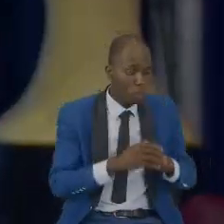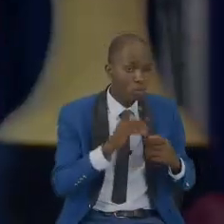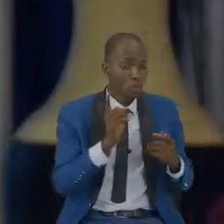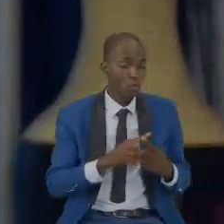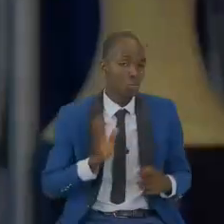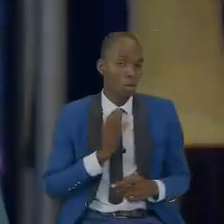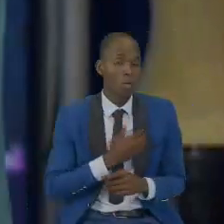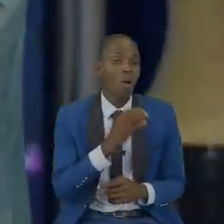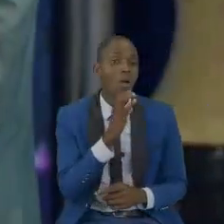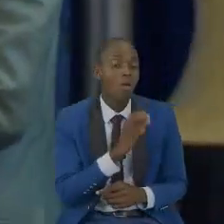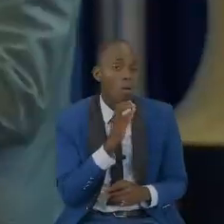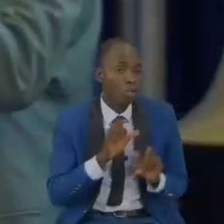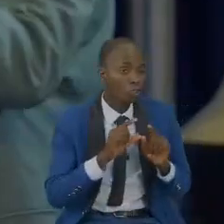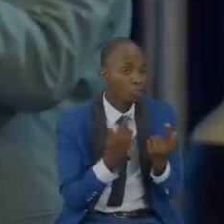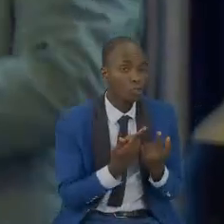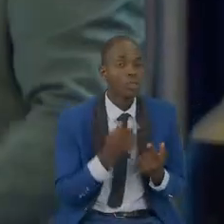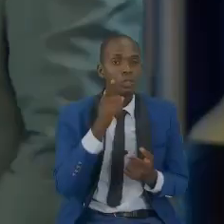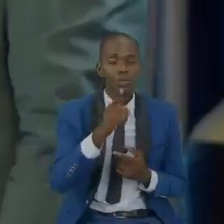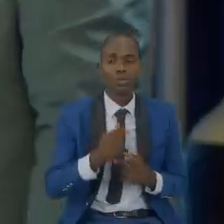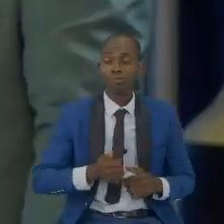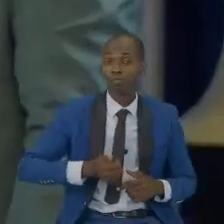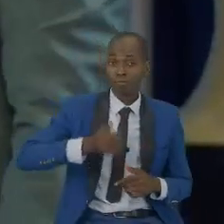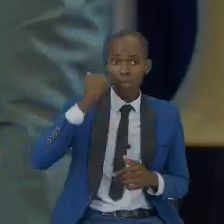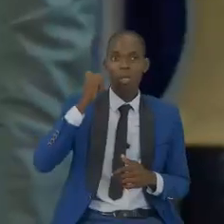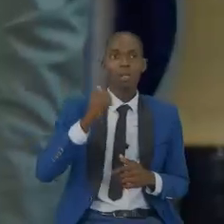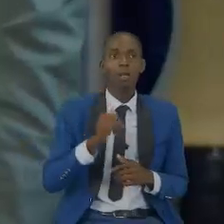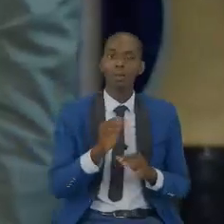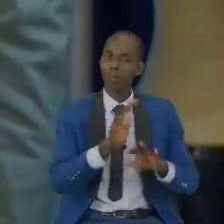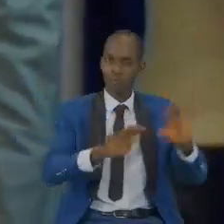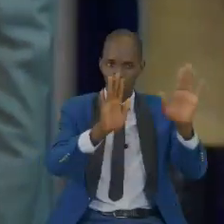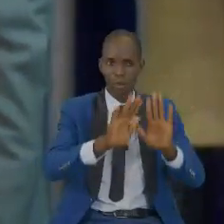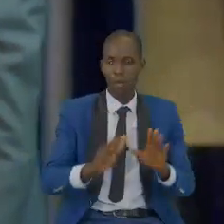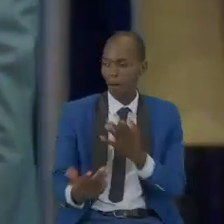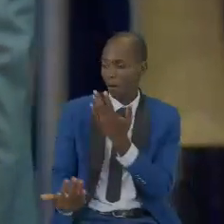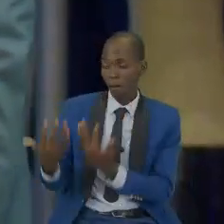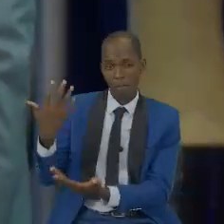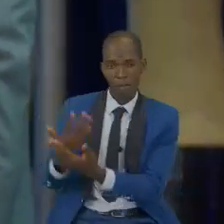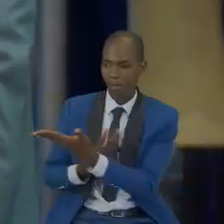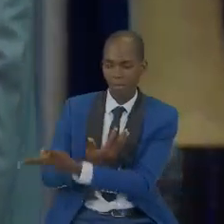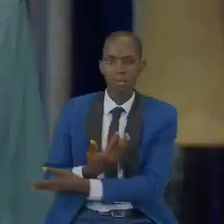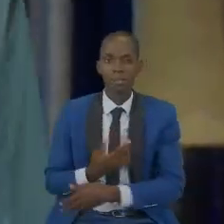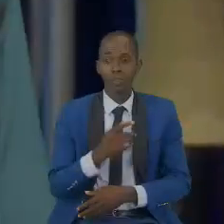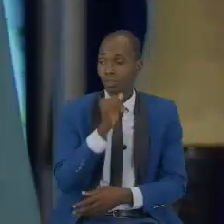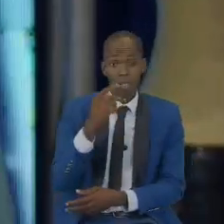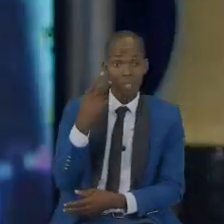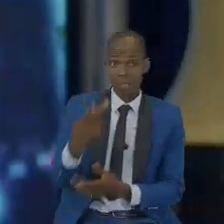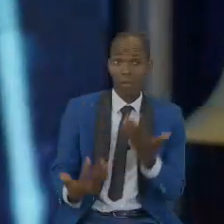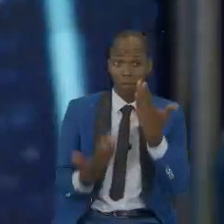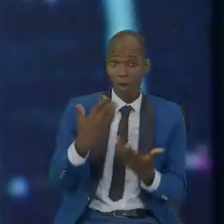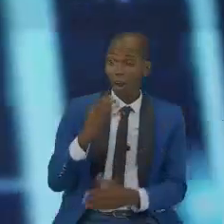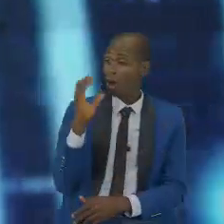the idol of your cultic, there's a fire. You have not seen it. You will see. You